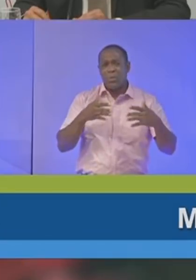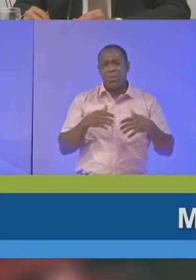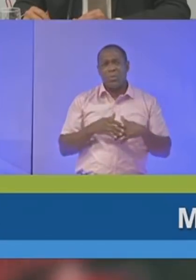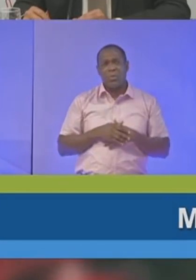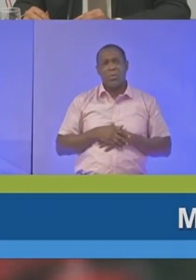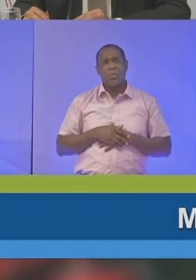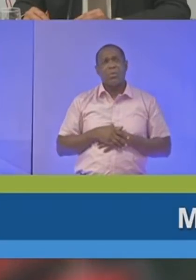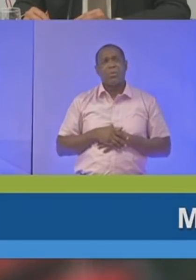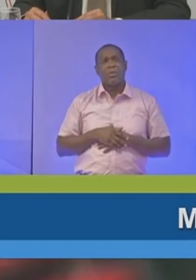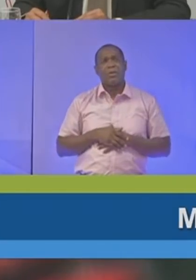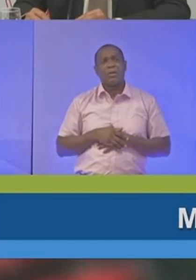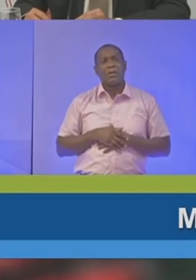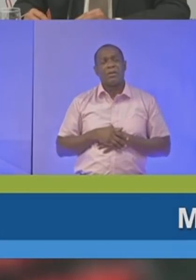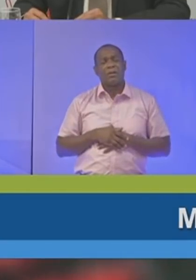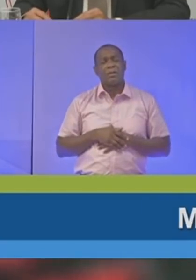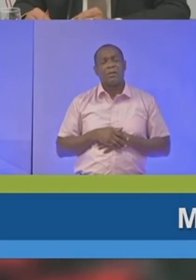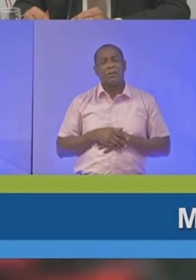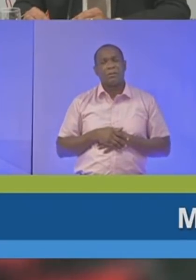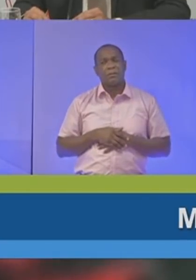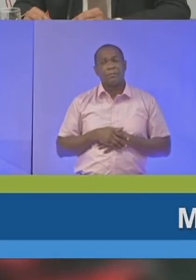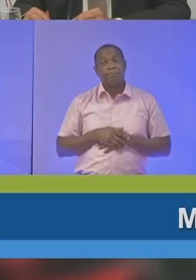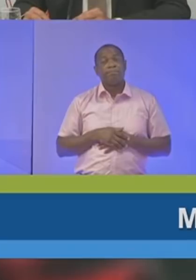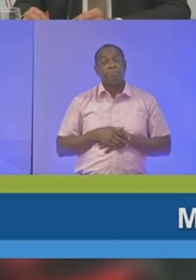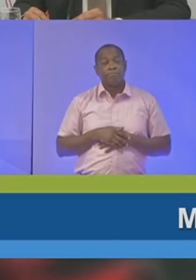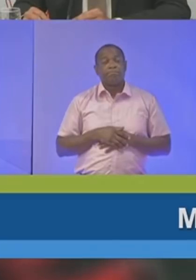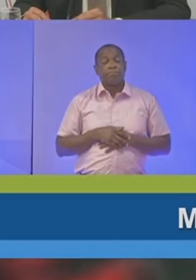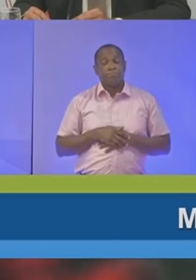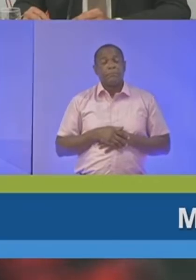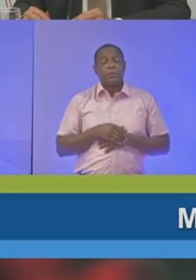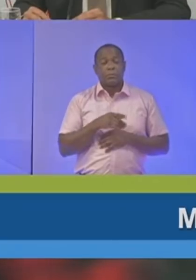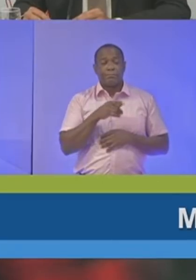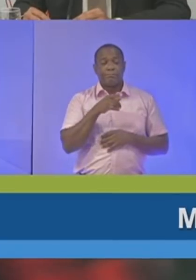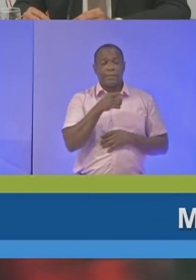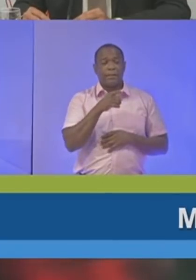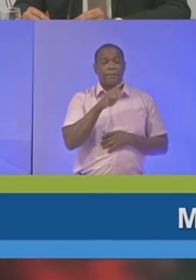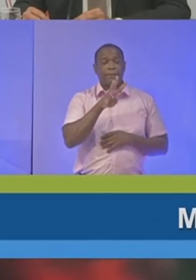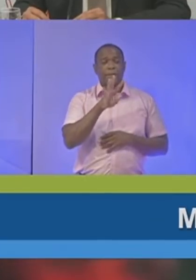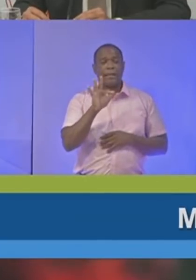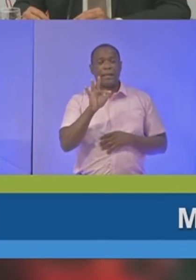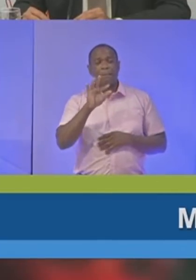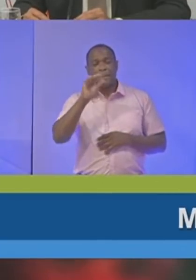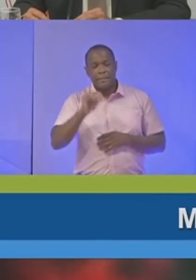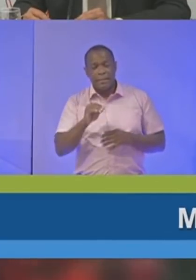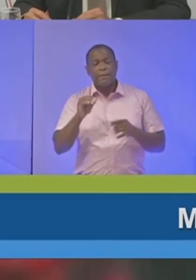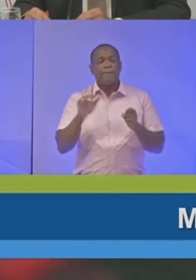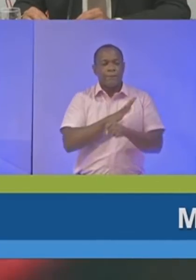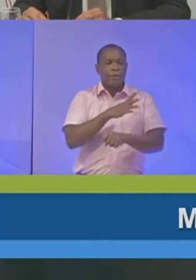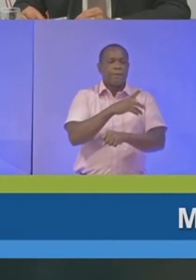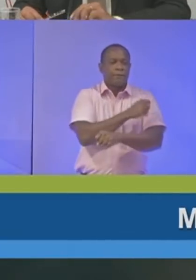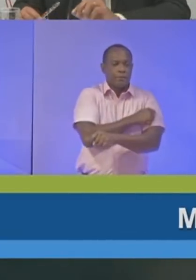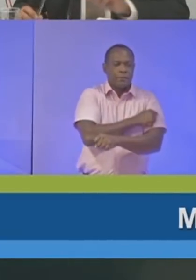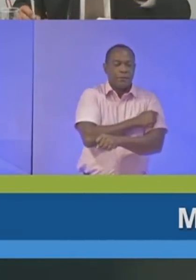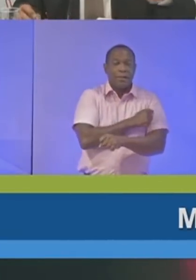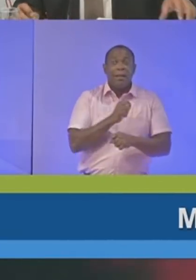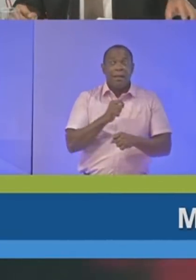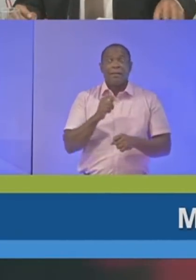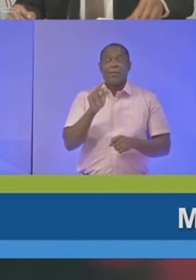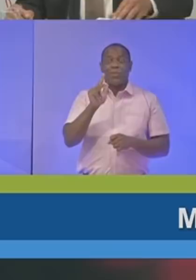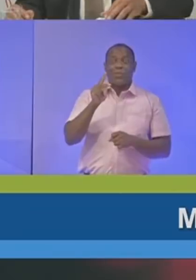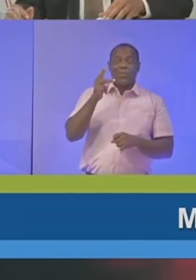population fully vaccinated. Our booster program so far has yielded